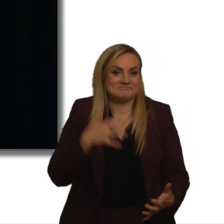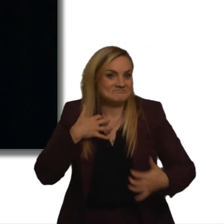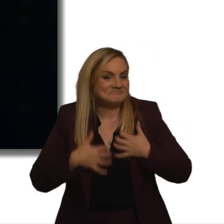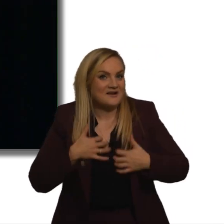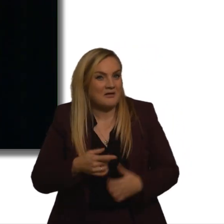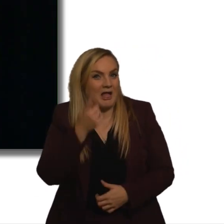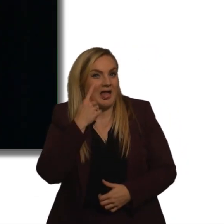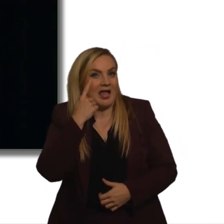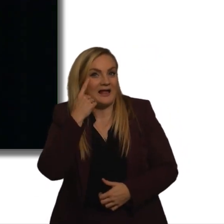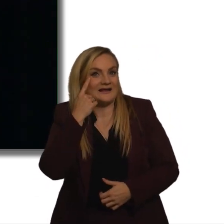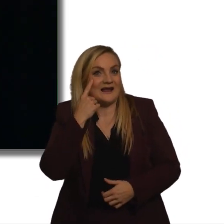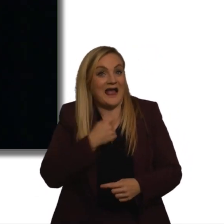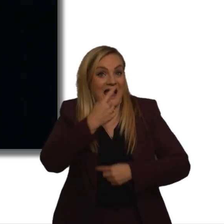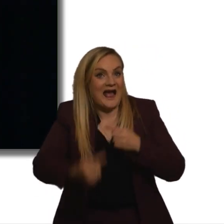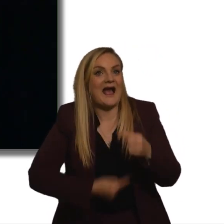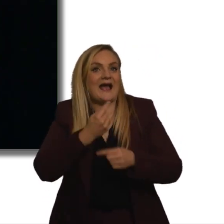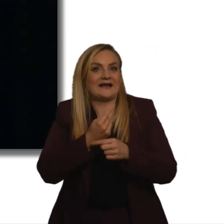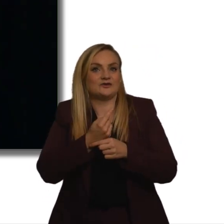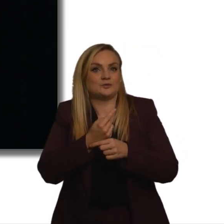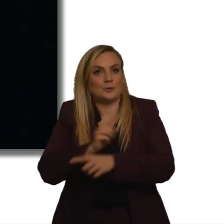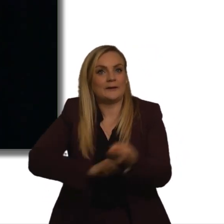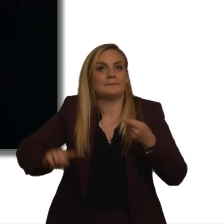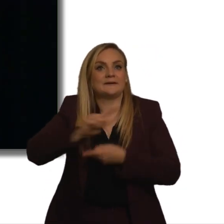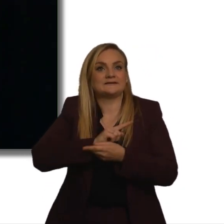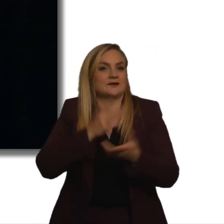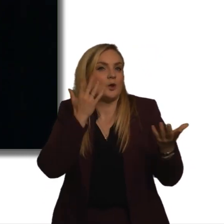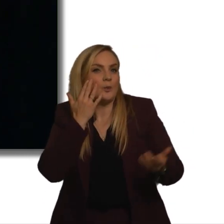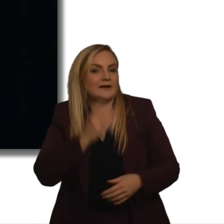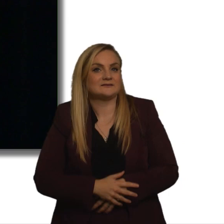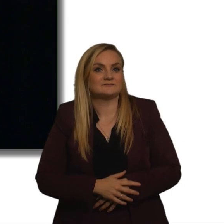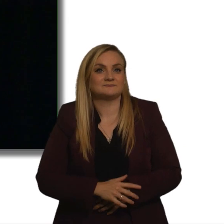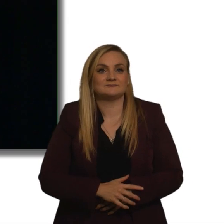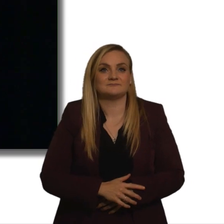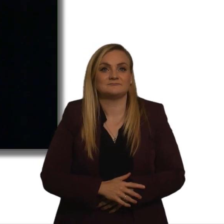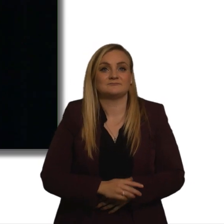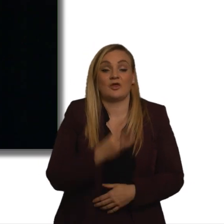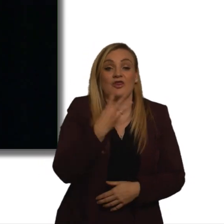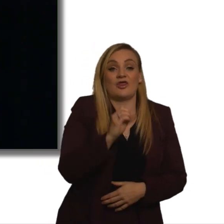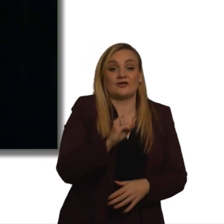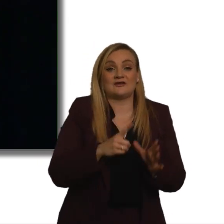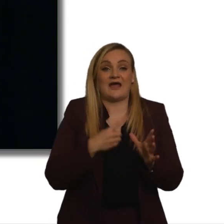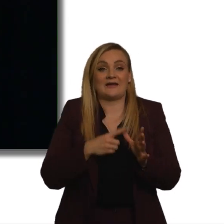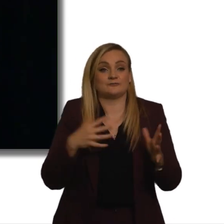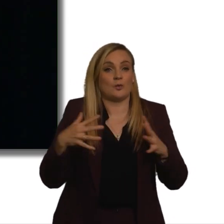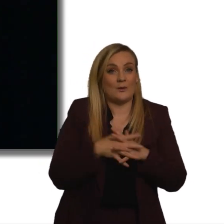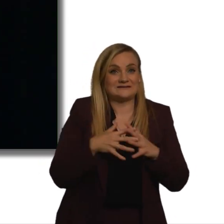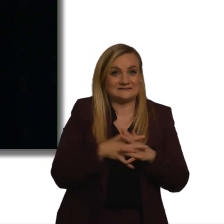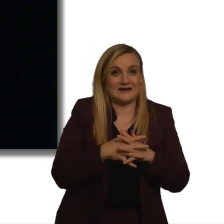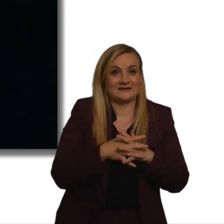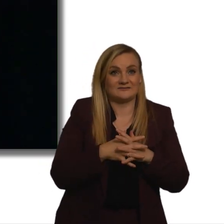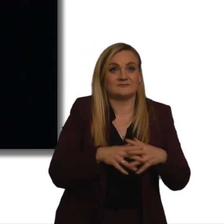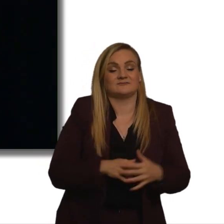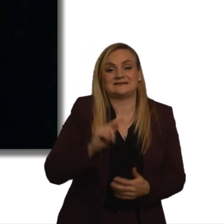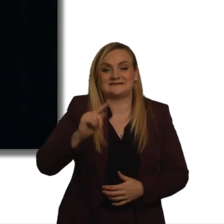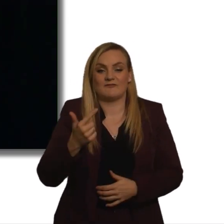look forward to seeing you at our annual meeting, which will take place at 7 o'clock on Wednesday, the 30th